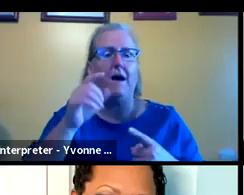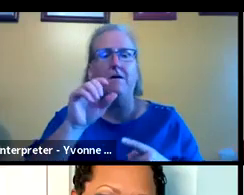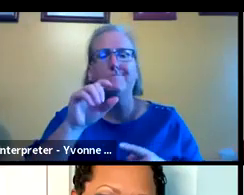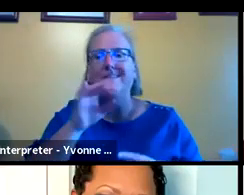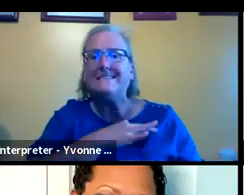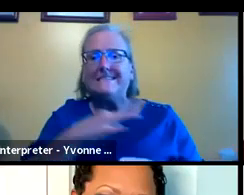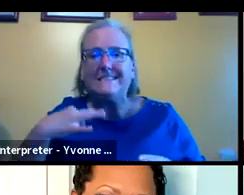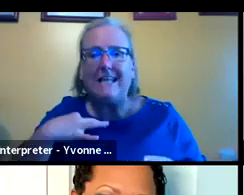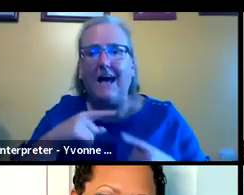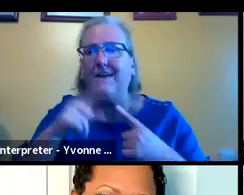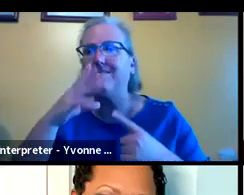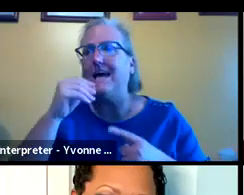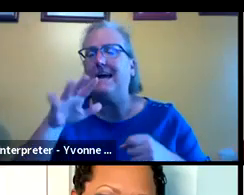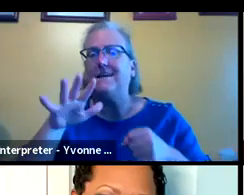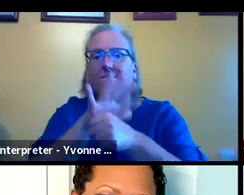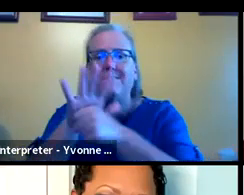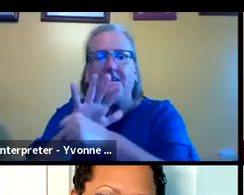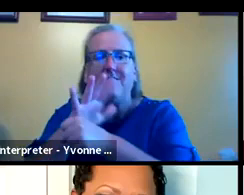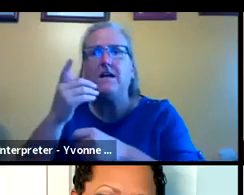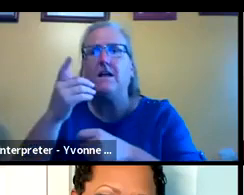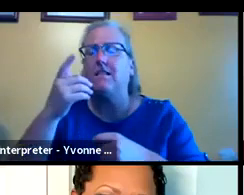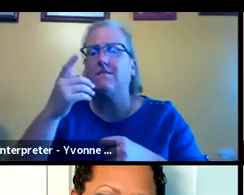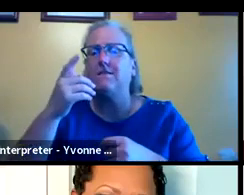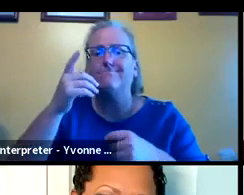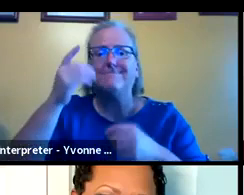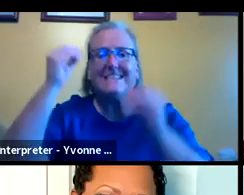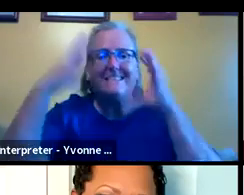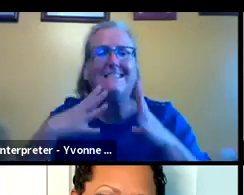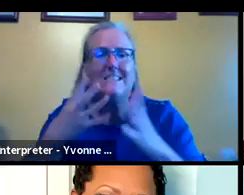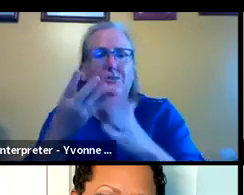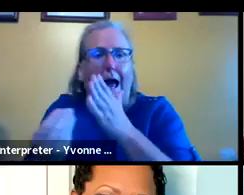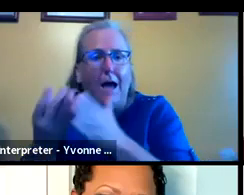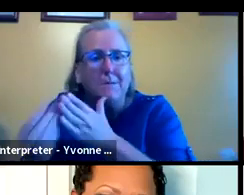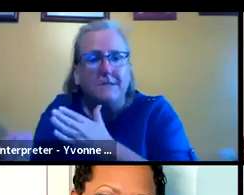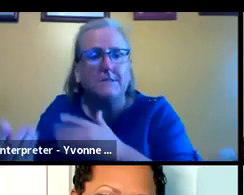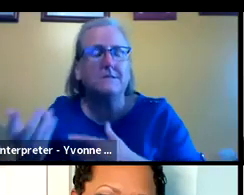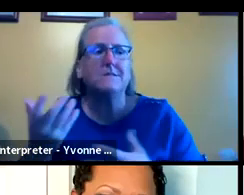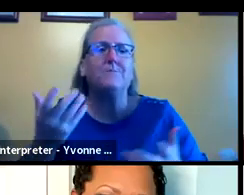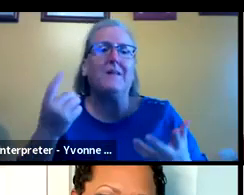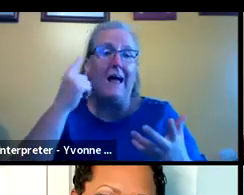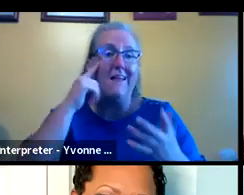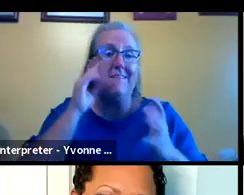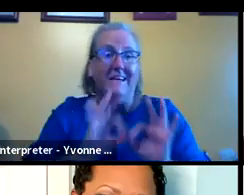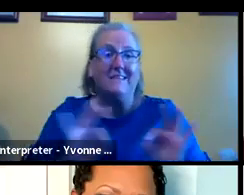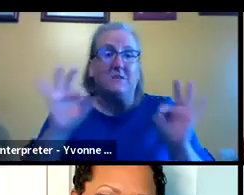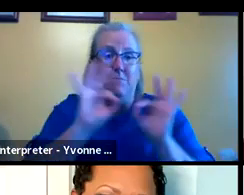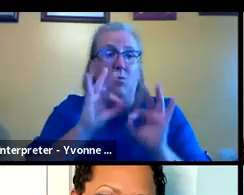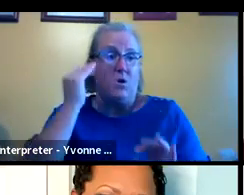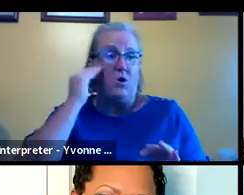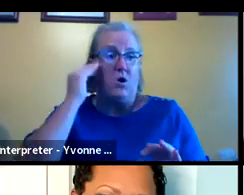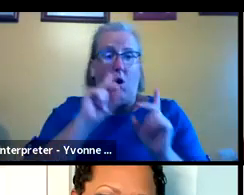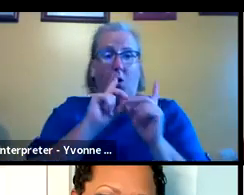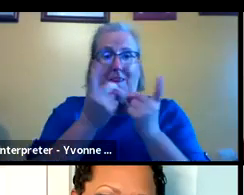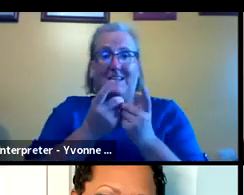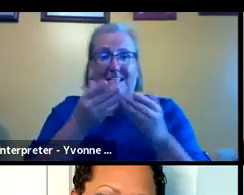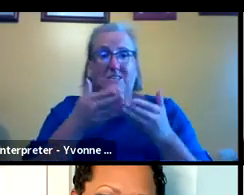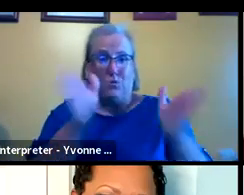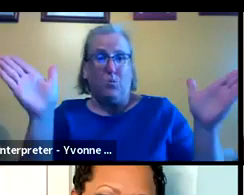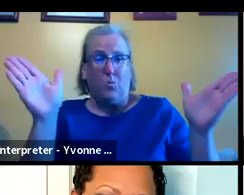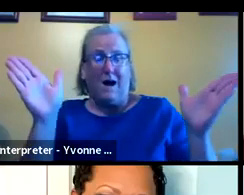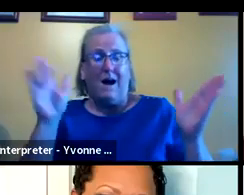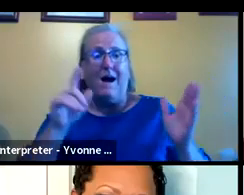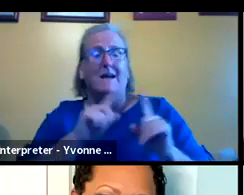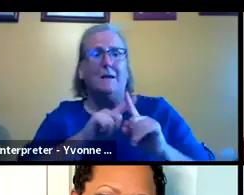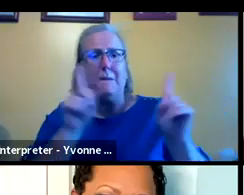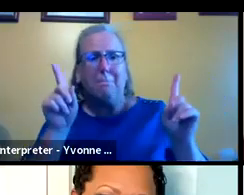to fill teacher absences prior to COVID-19. While I think this is extremely important to note district-wide, I would be remiss